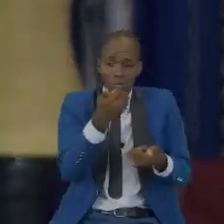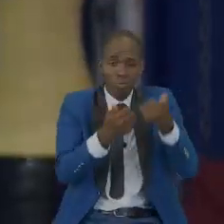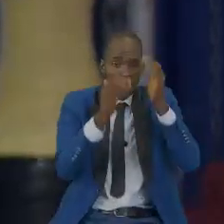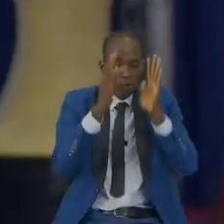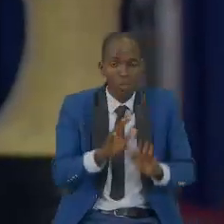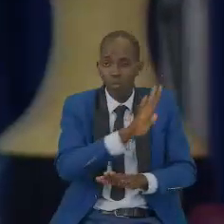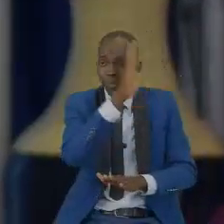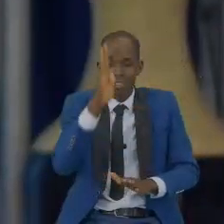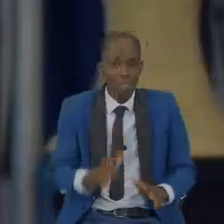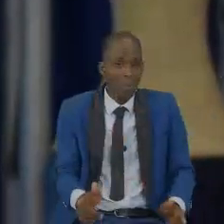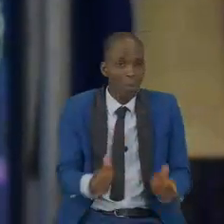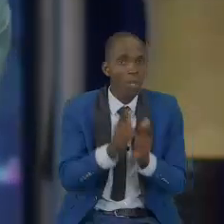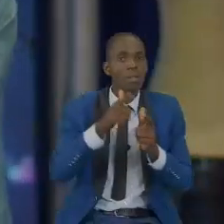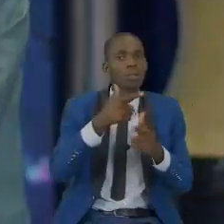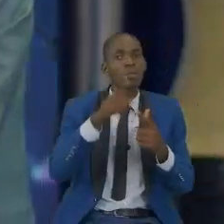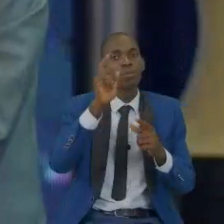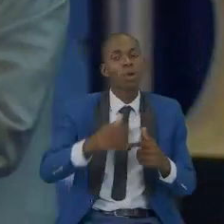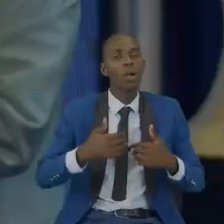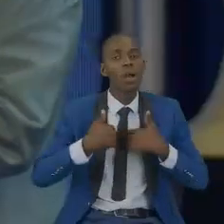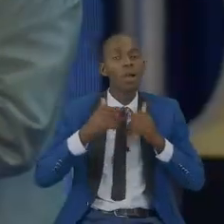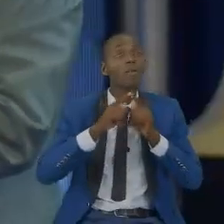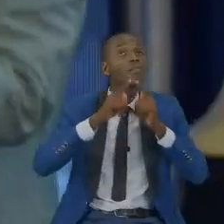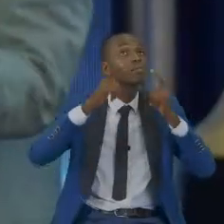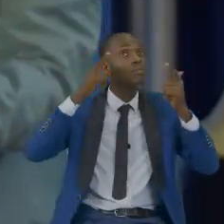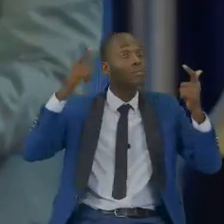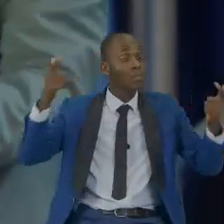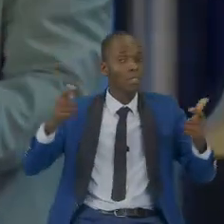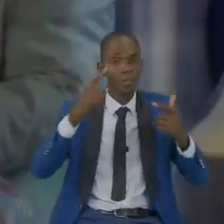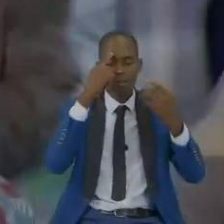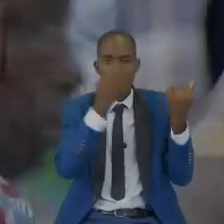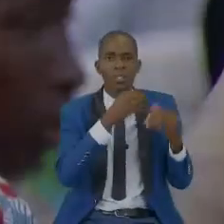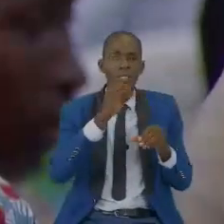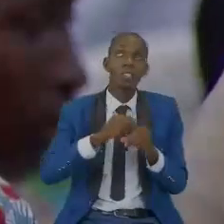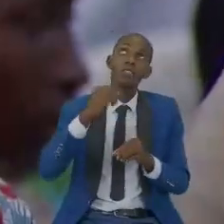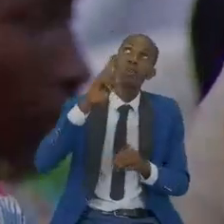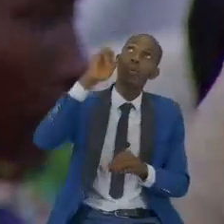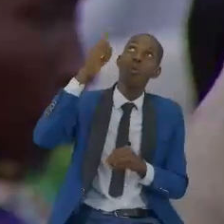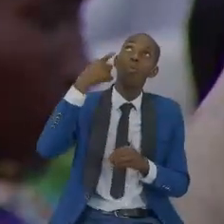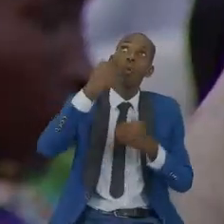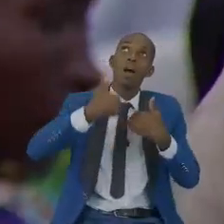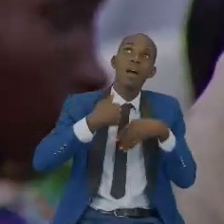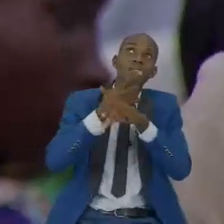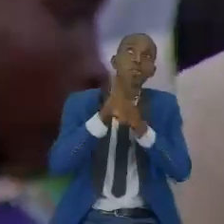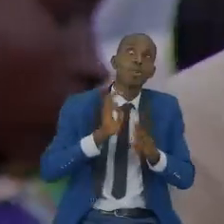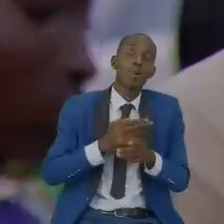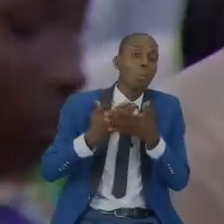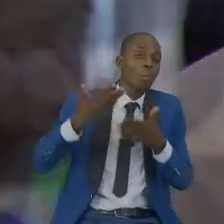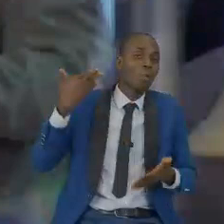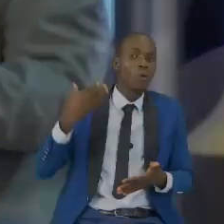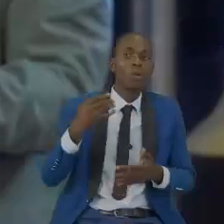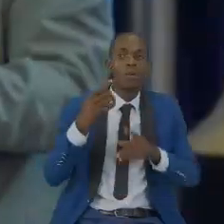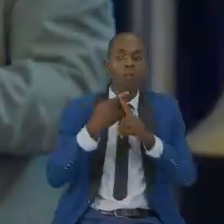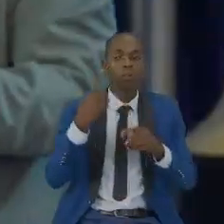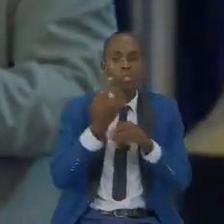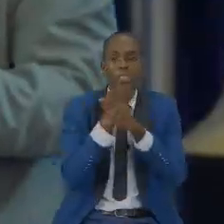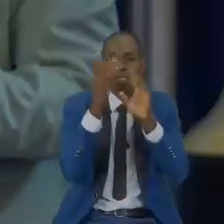must have surpassing faith for the deliverer who has saved us already. For the deliverer, he is not a stranger to us,